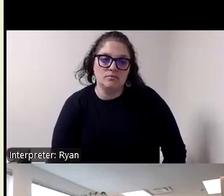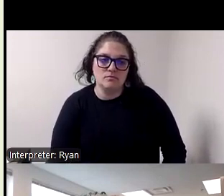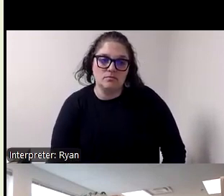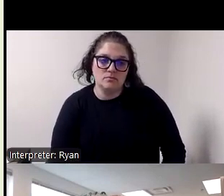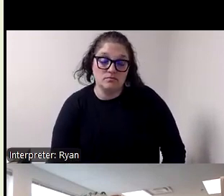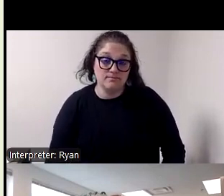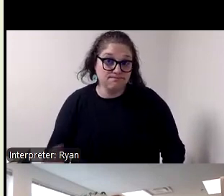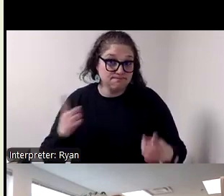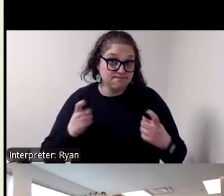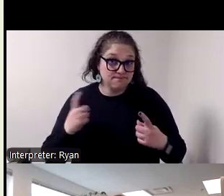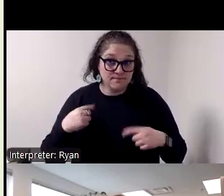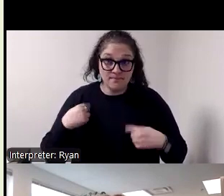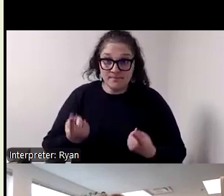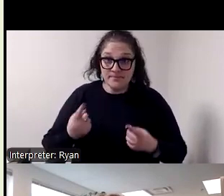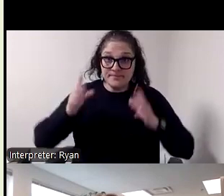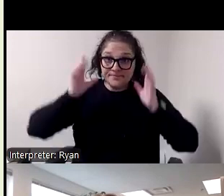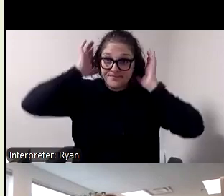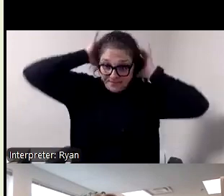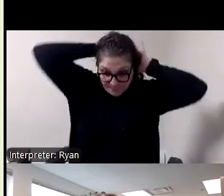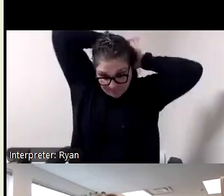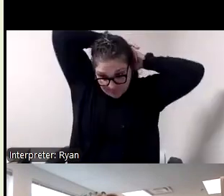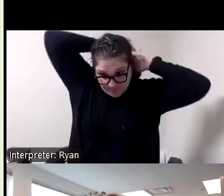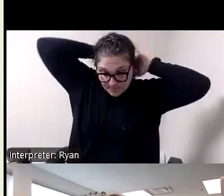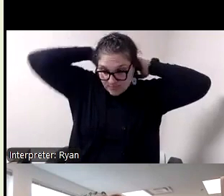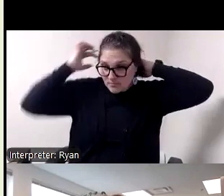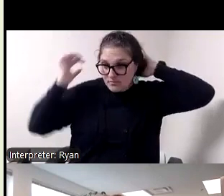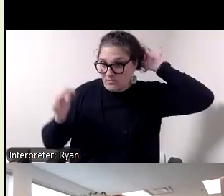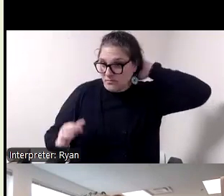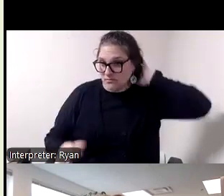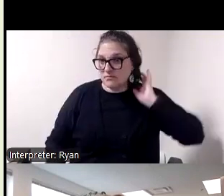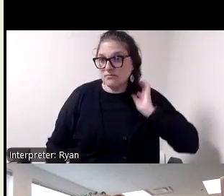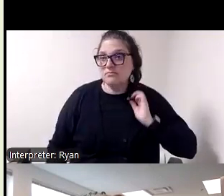Any questions so far? Are we doing good?